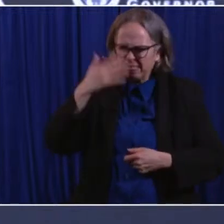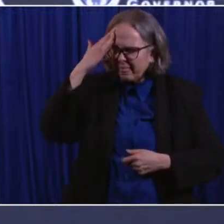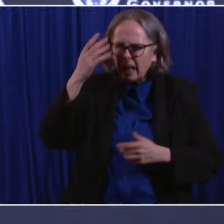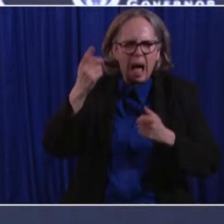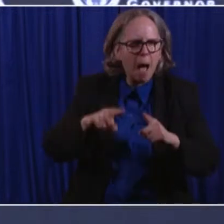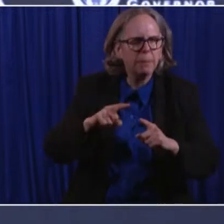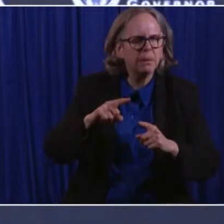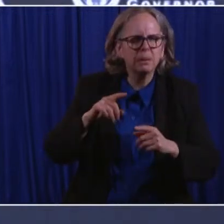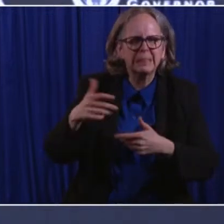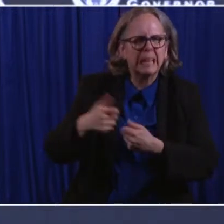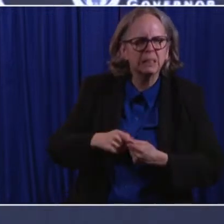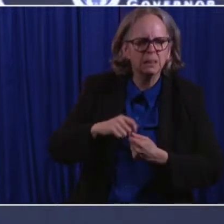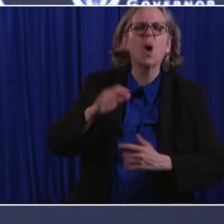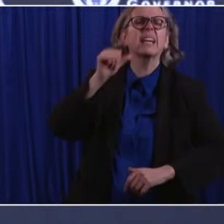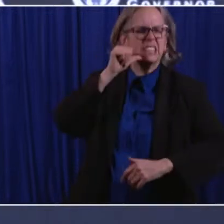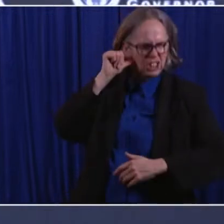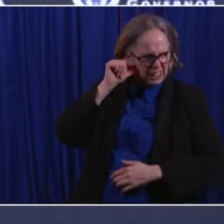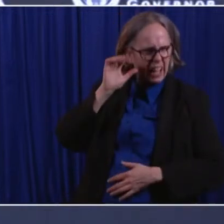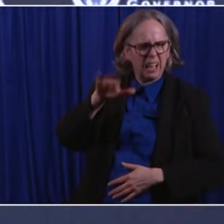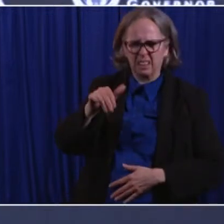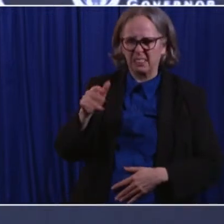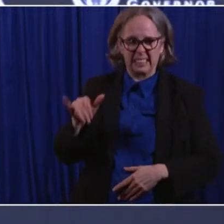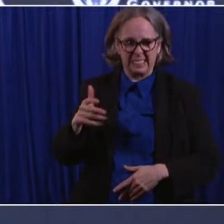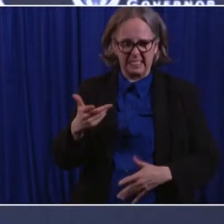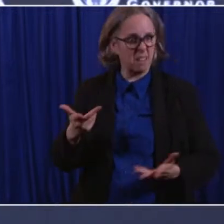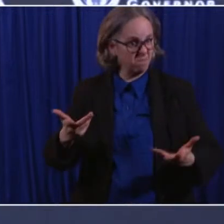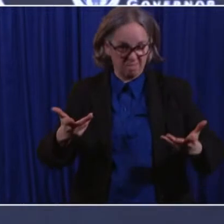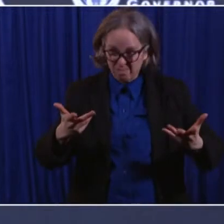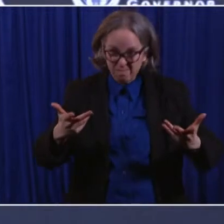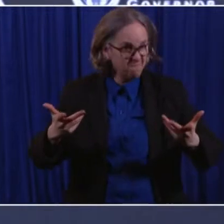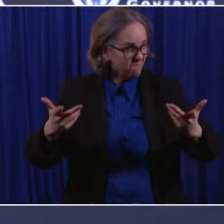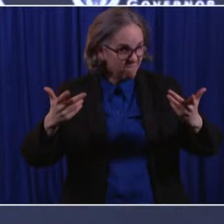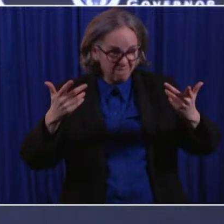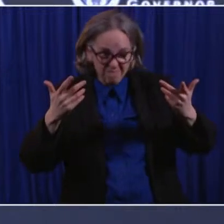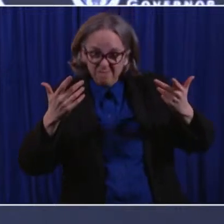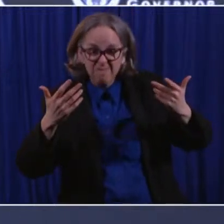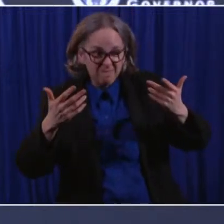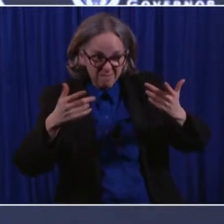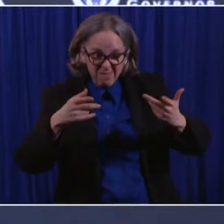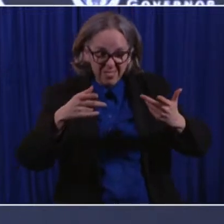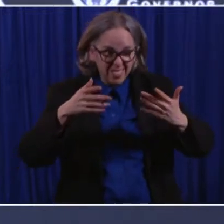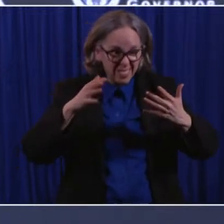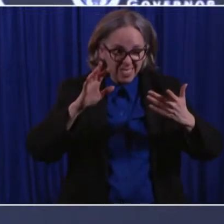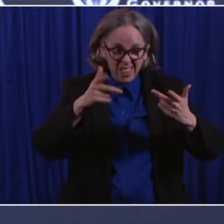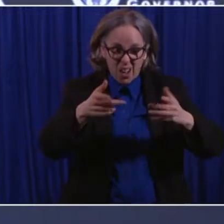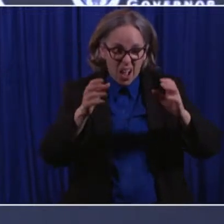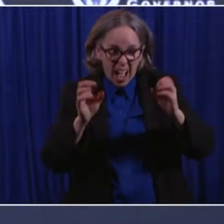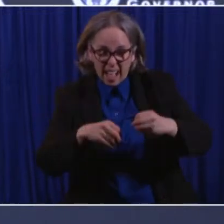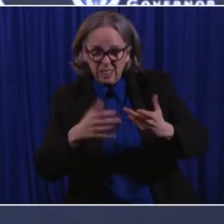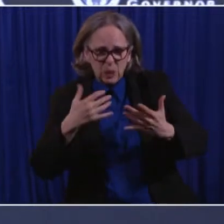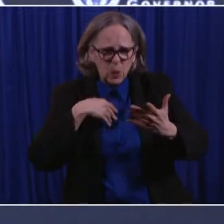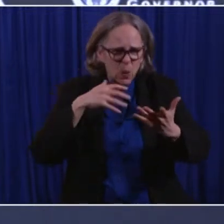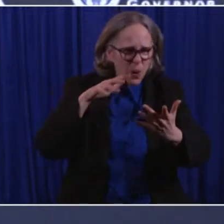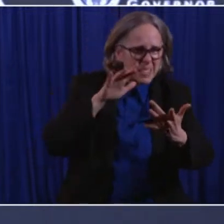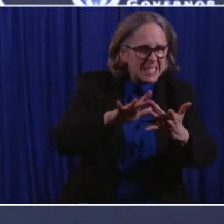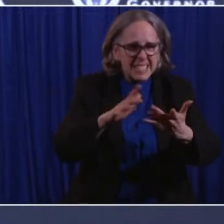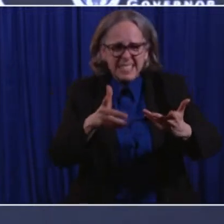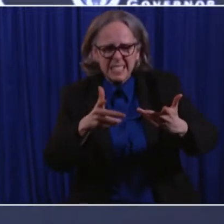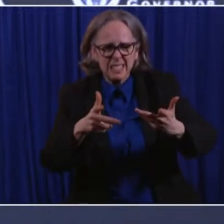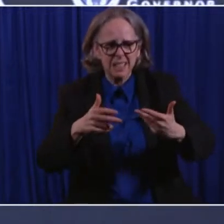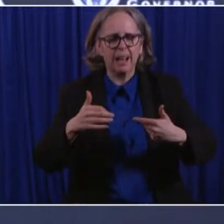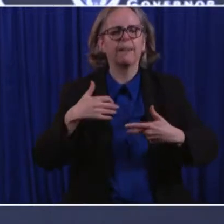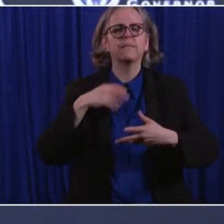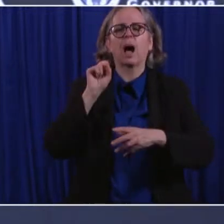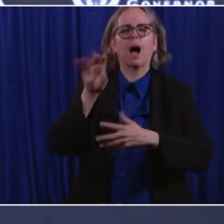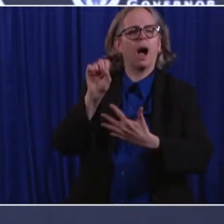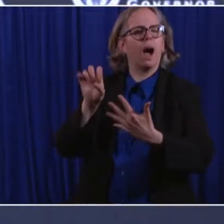said, okay, who do I work with on your team? And I gave him my chief of staff and our health director. I said,